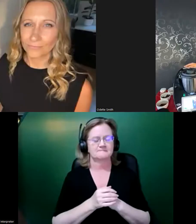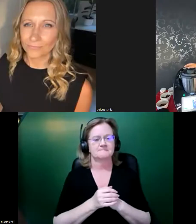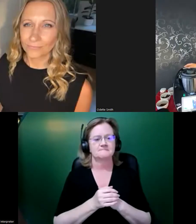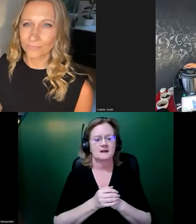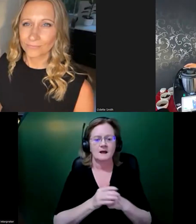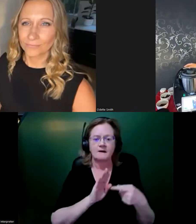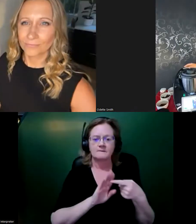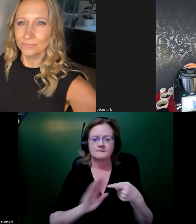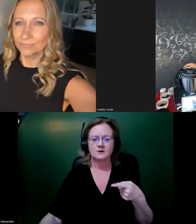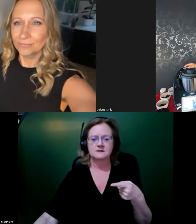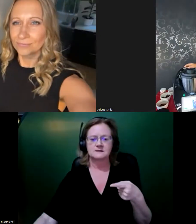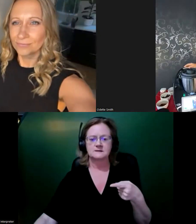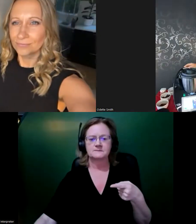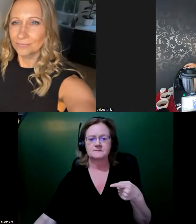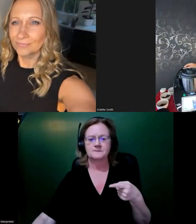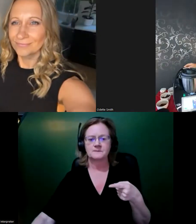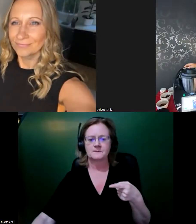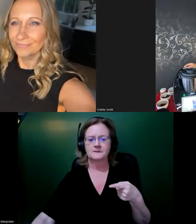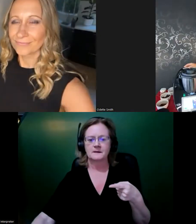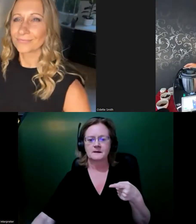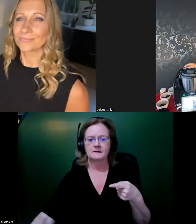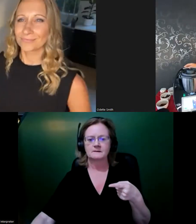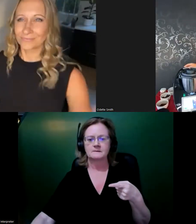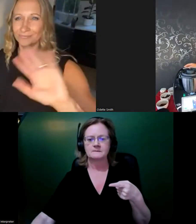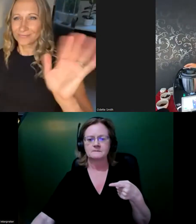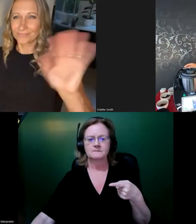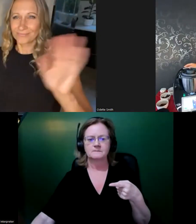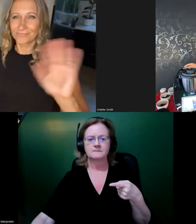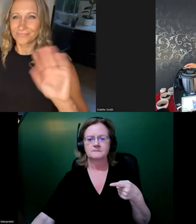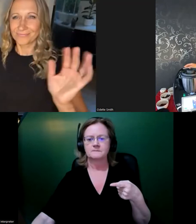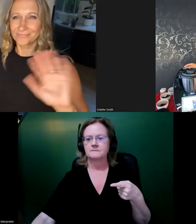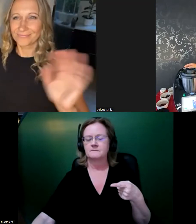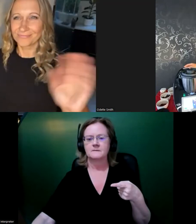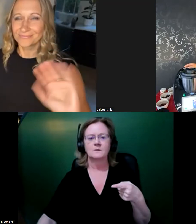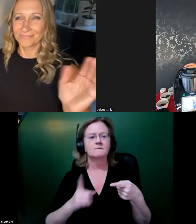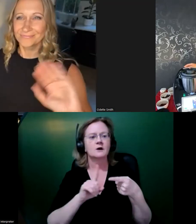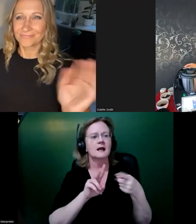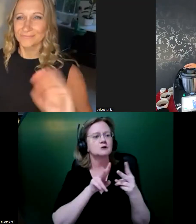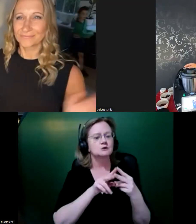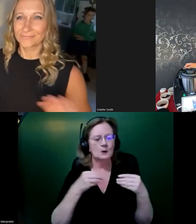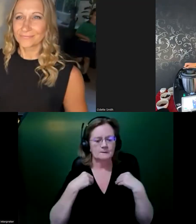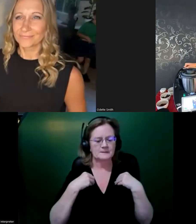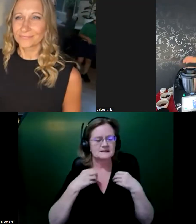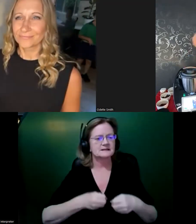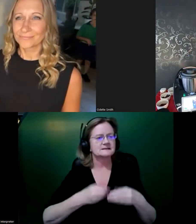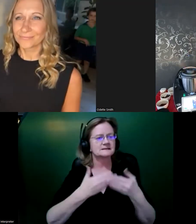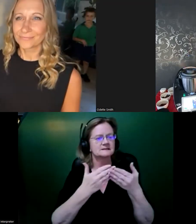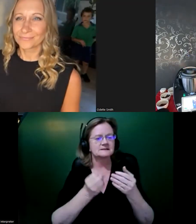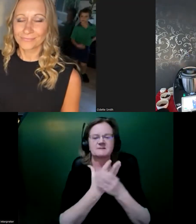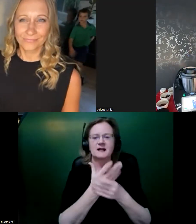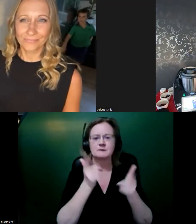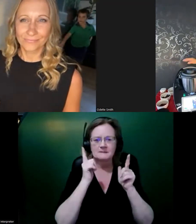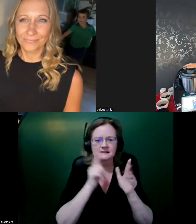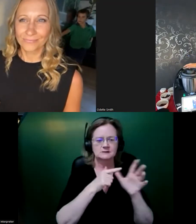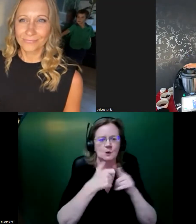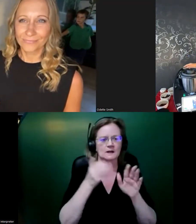first have Sharon Elliott, who is our business development. We've got our two business development managers in Auckland. Sharon